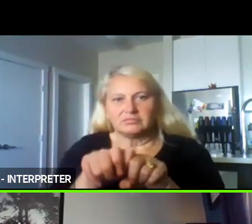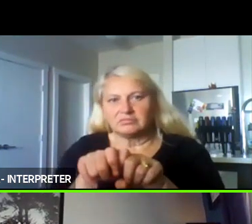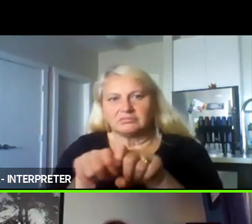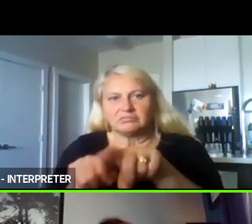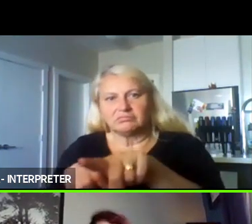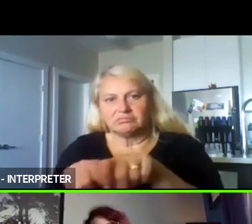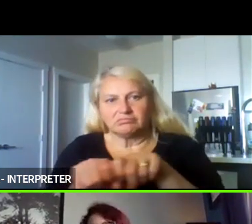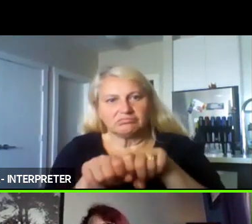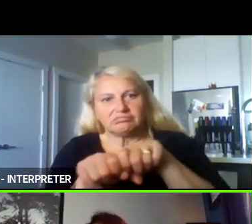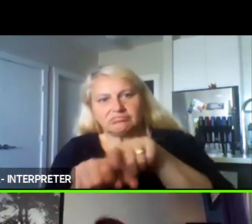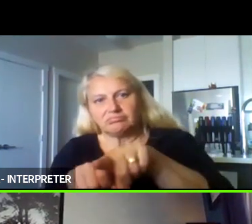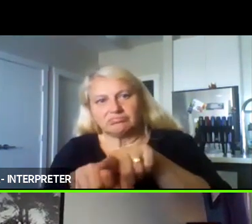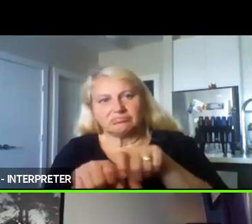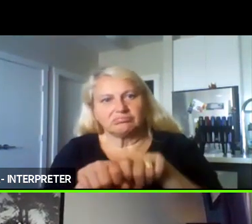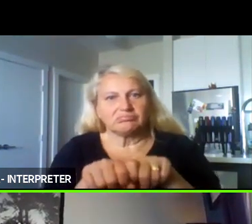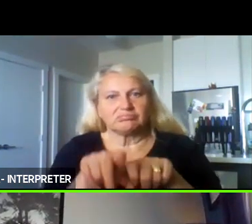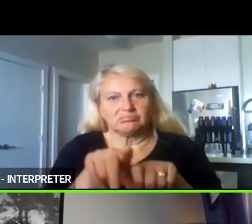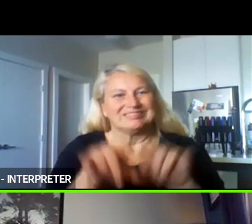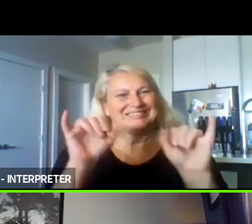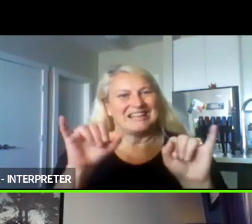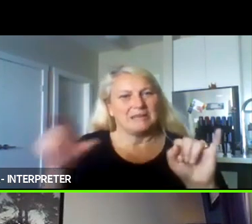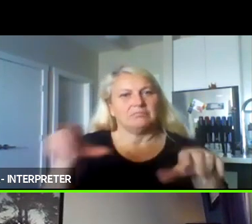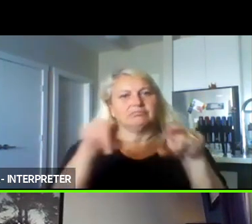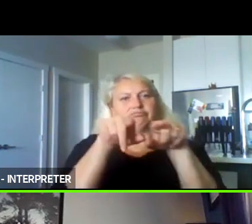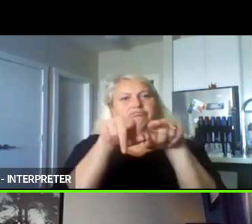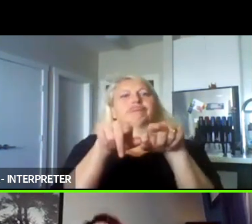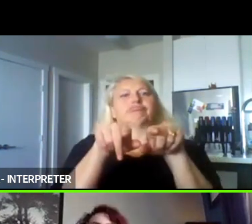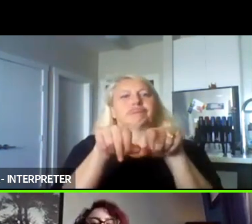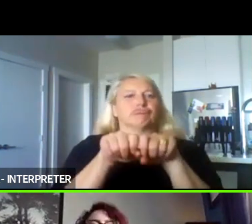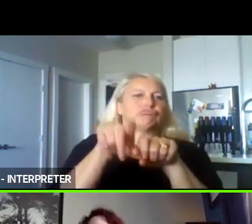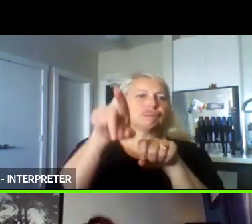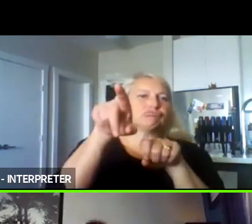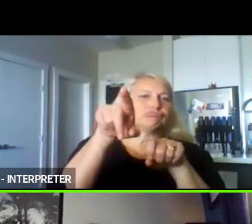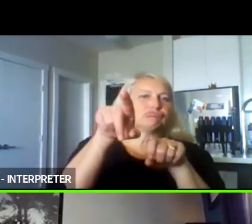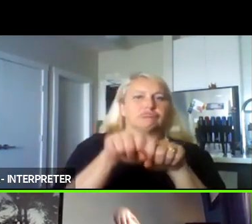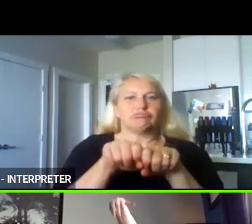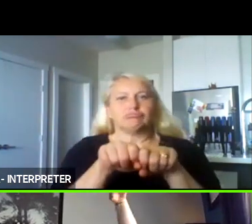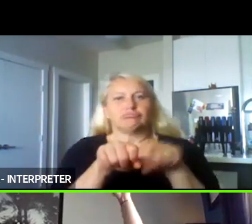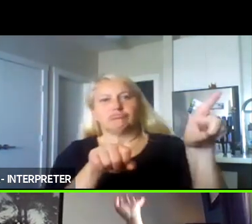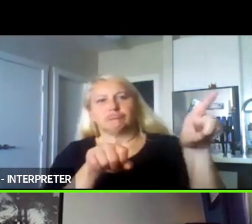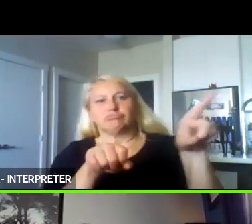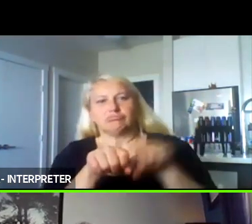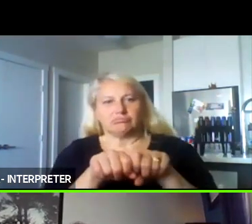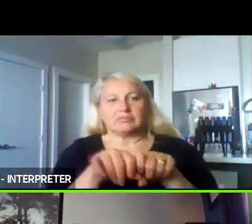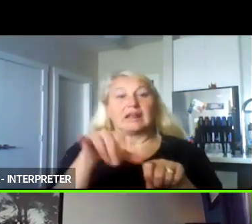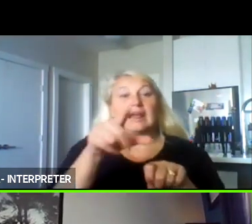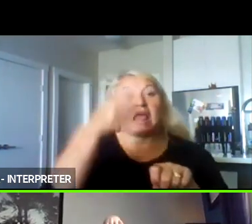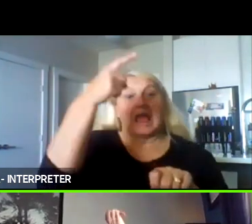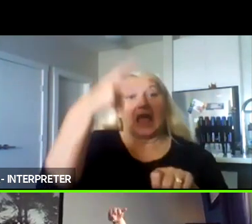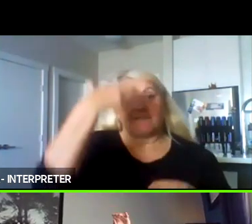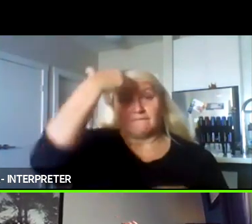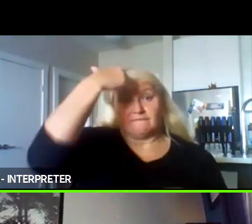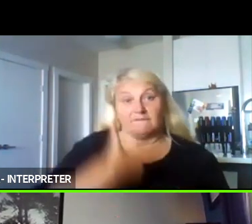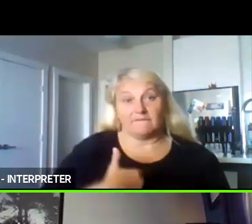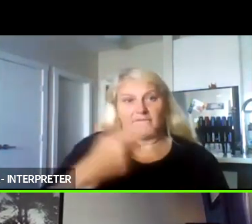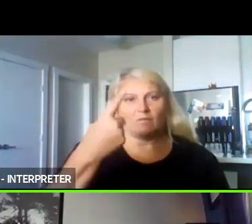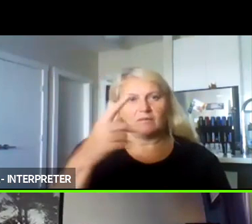like on in place. We're gonna move one half of our body. So